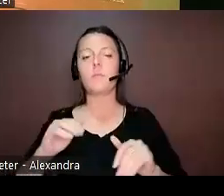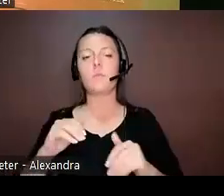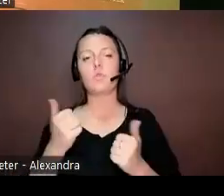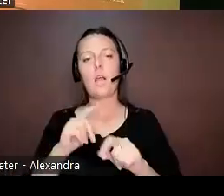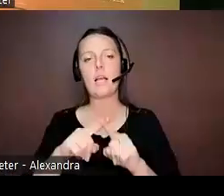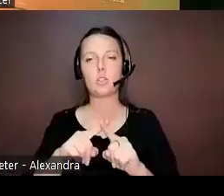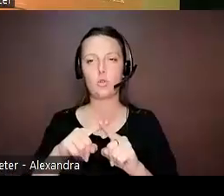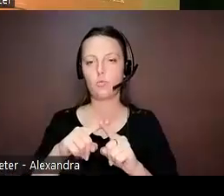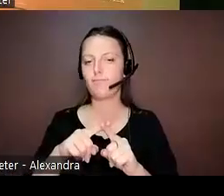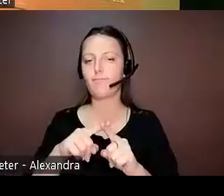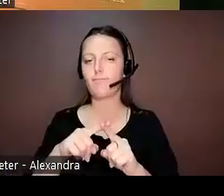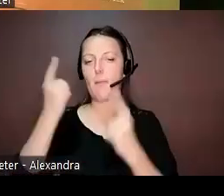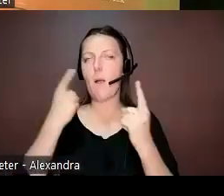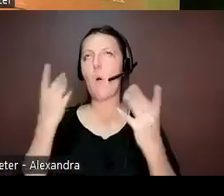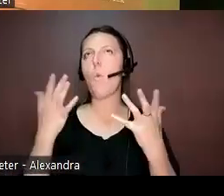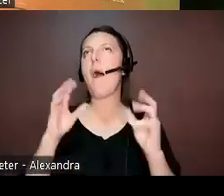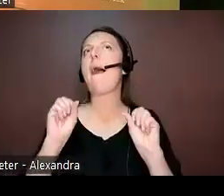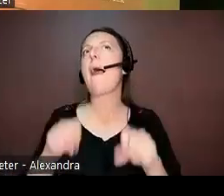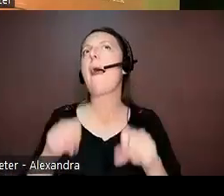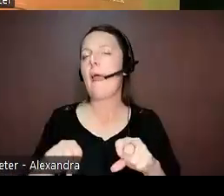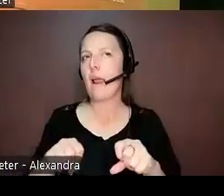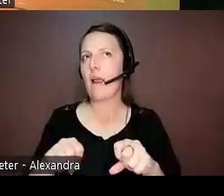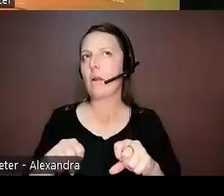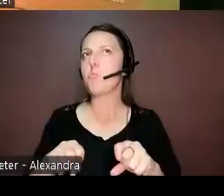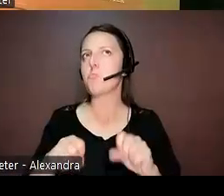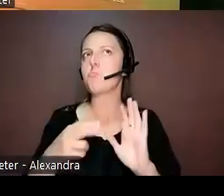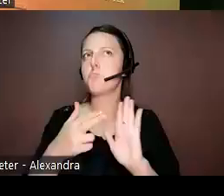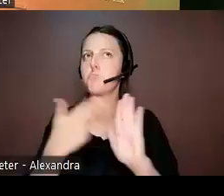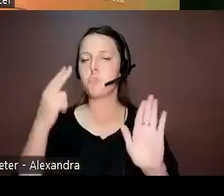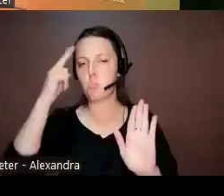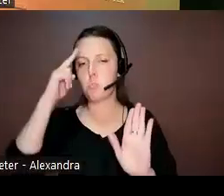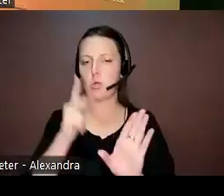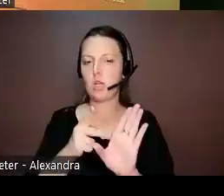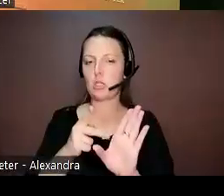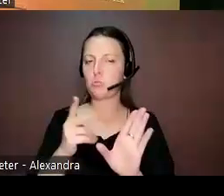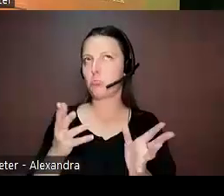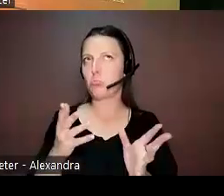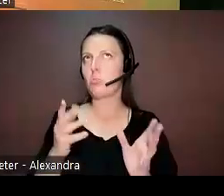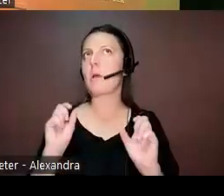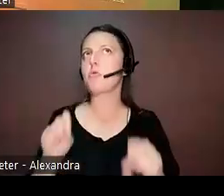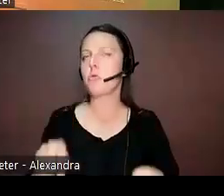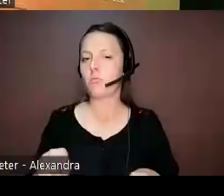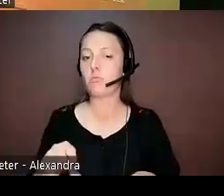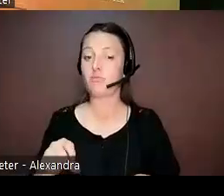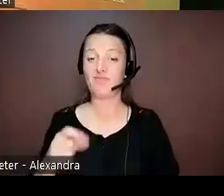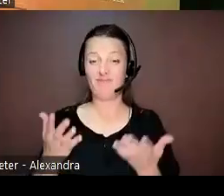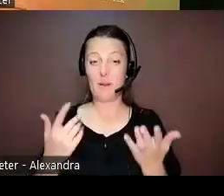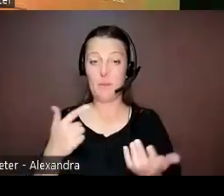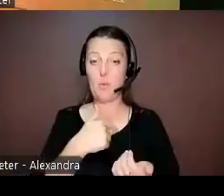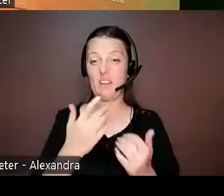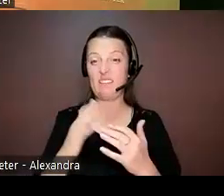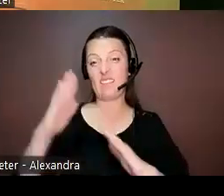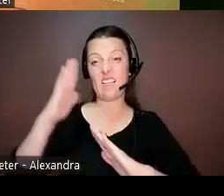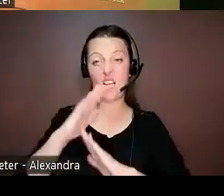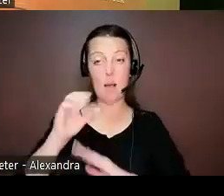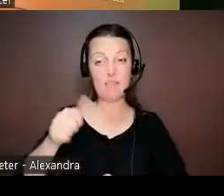of neuropsychiatry, we might be one of the top 10 largest program in the country easily.